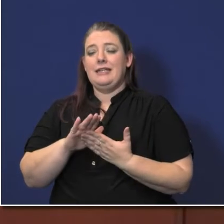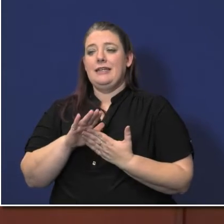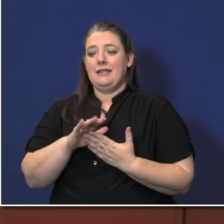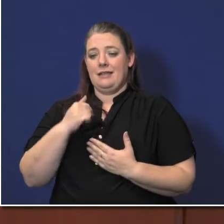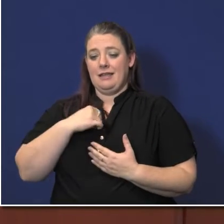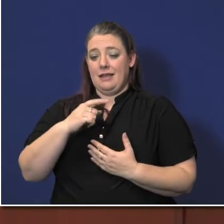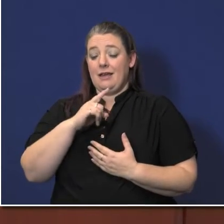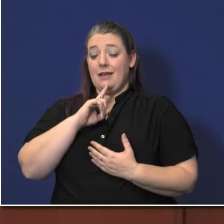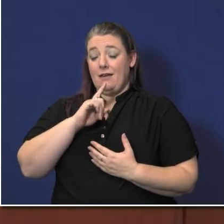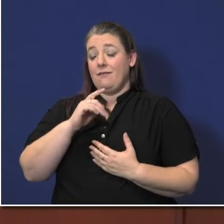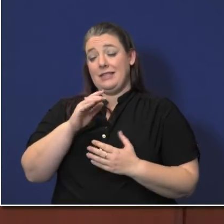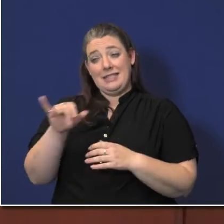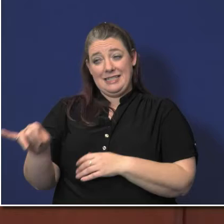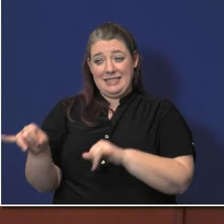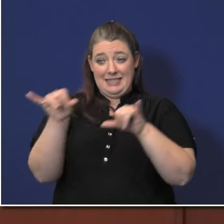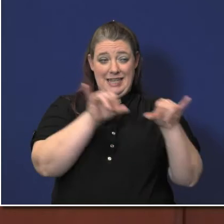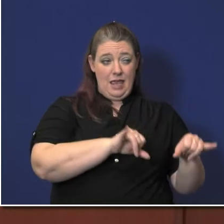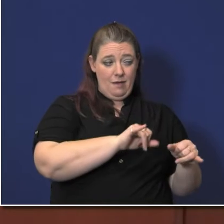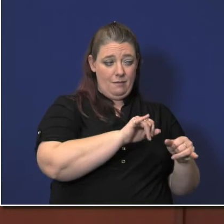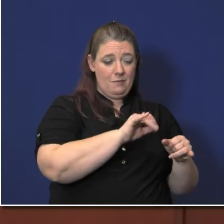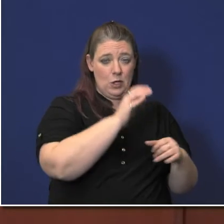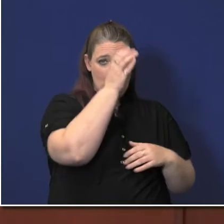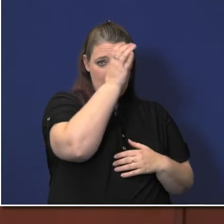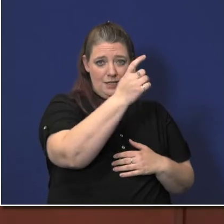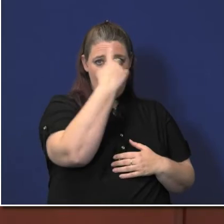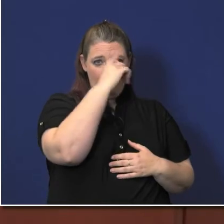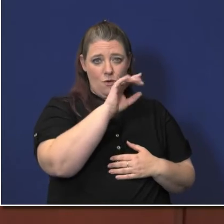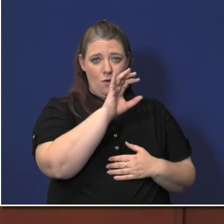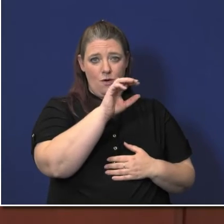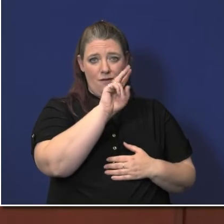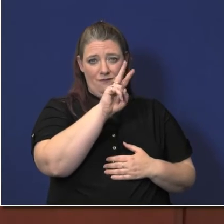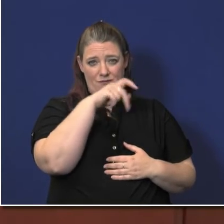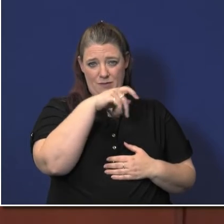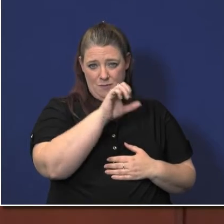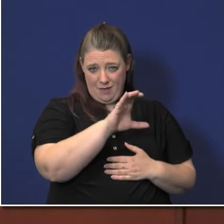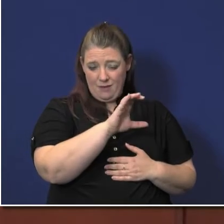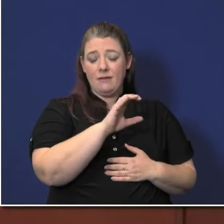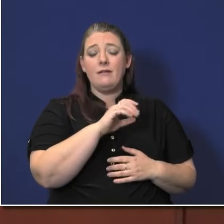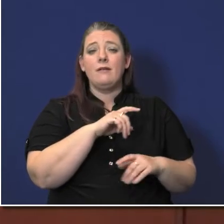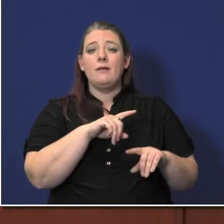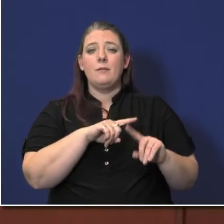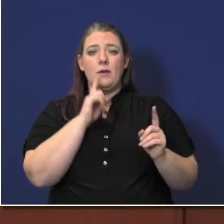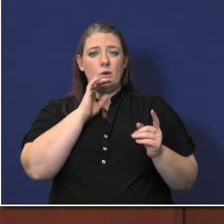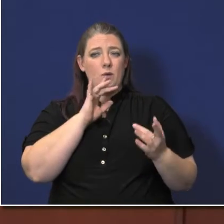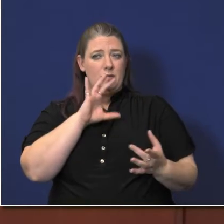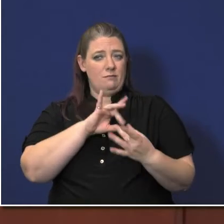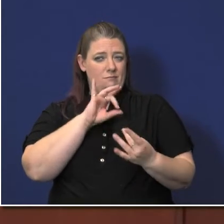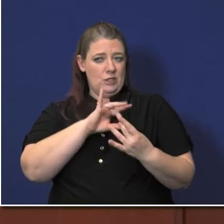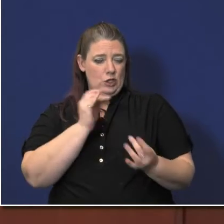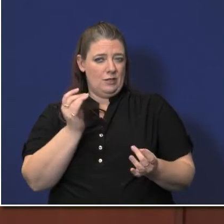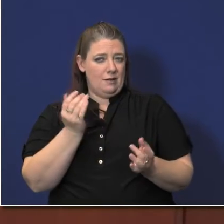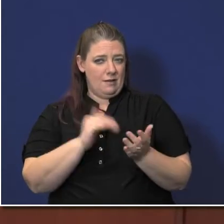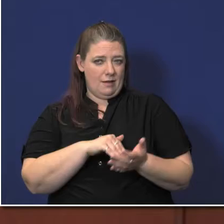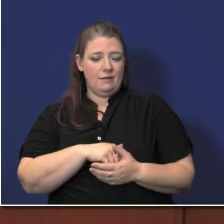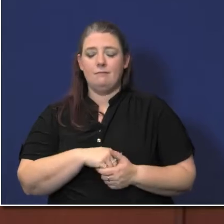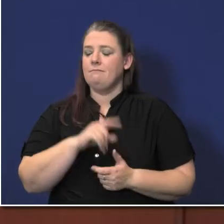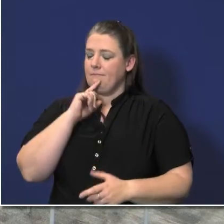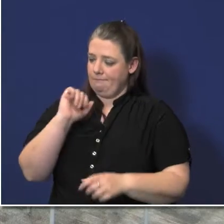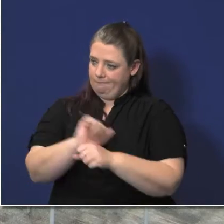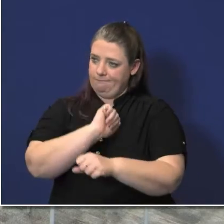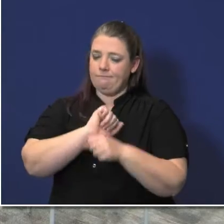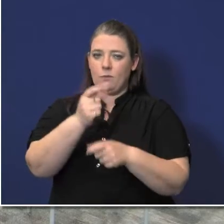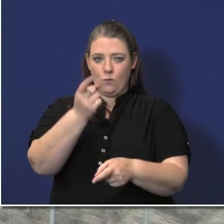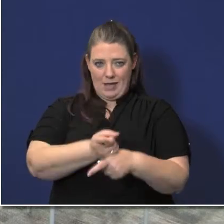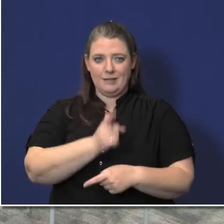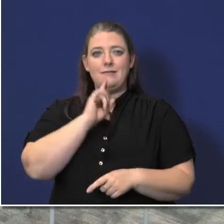same concepts carry over to the fine arts building, but would you touch on those very briefly? Absolutely. So they